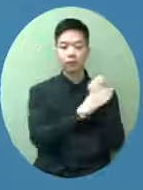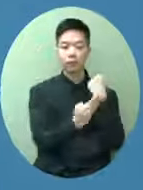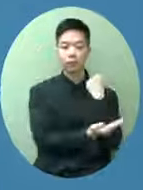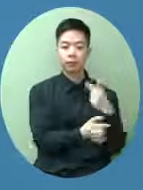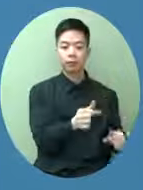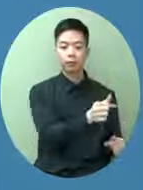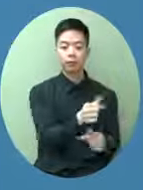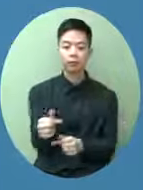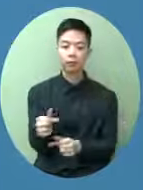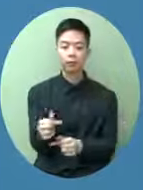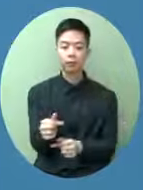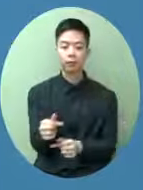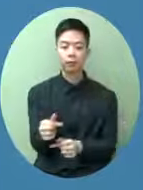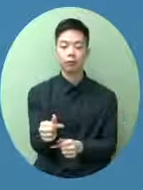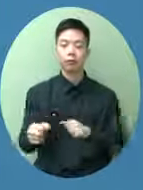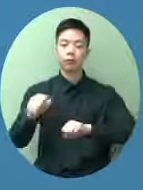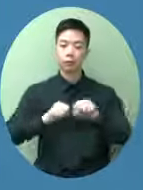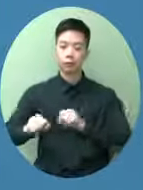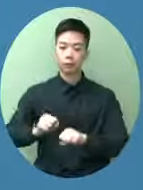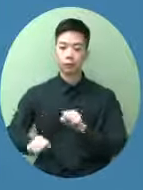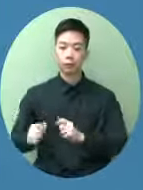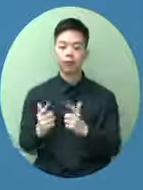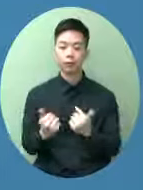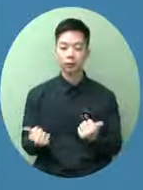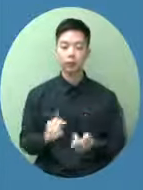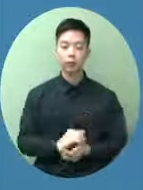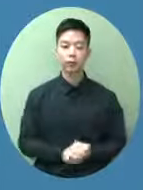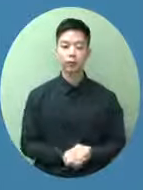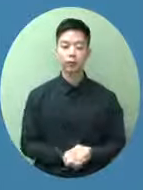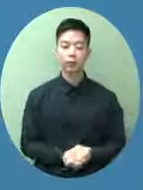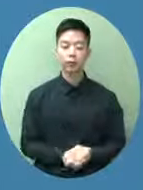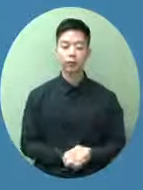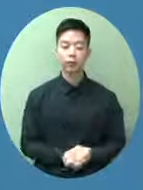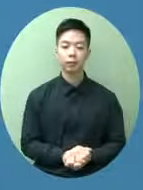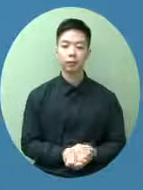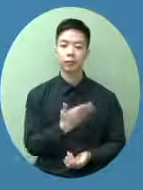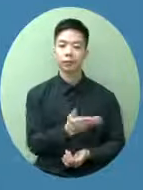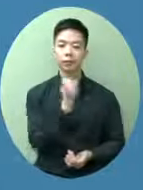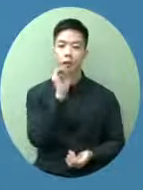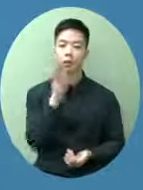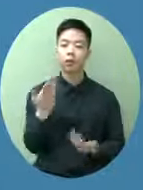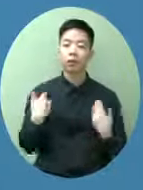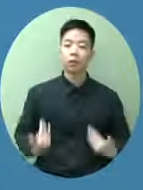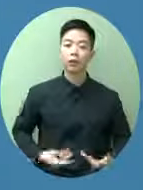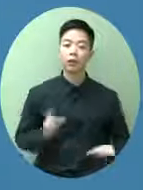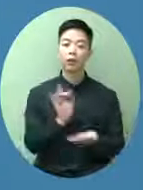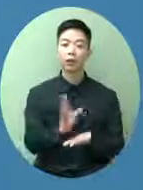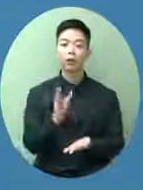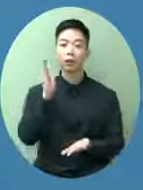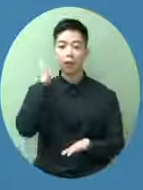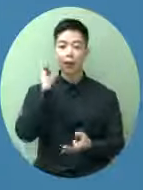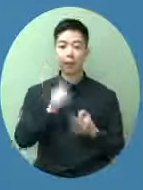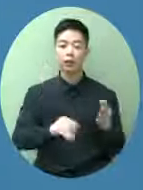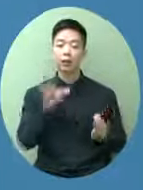ification of a personwho was supposed to be an ex-official memberof